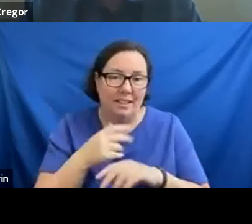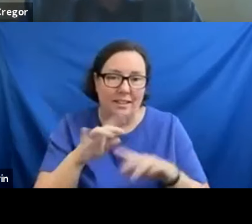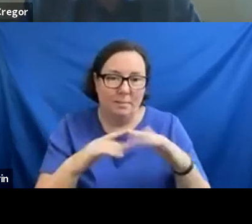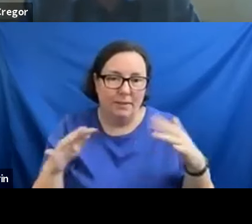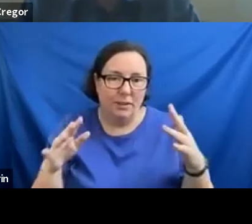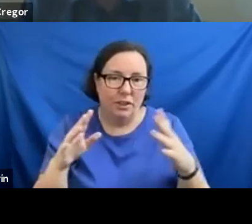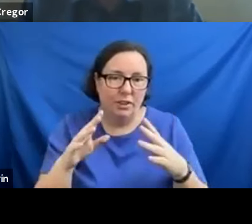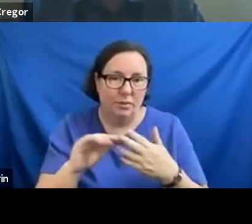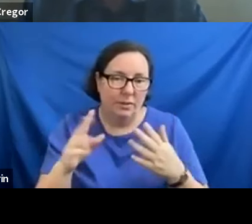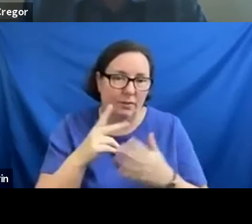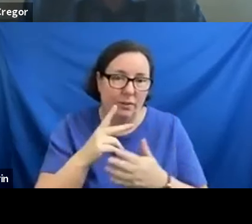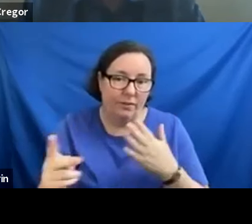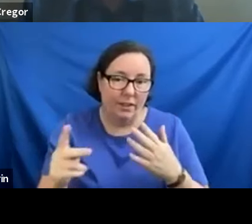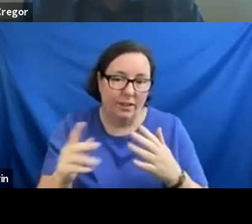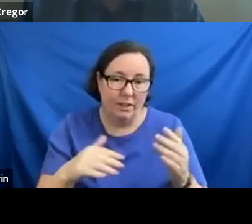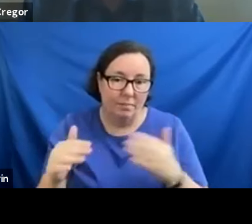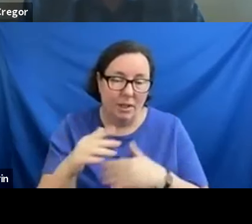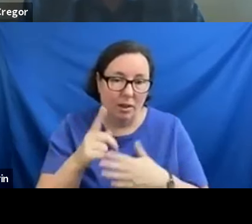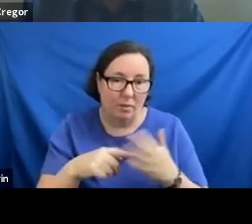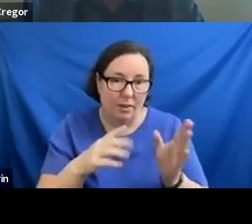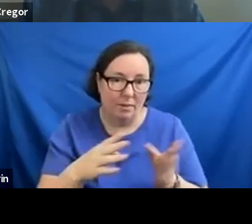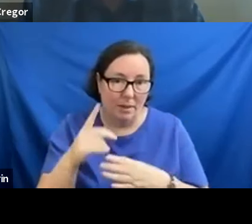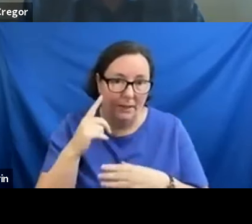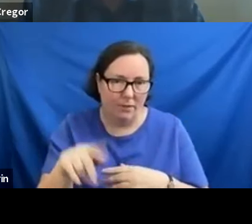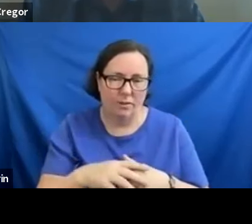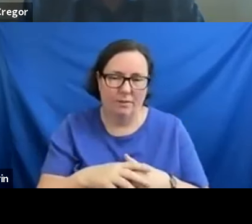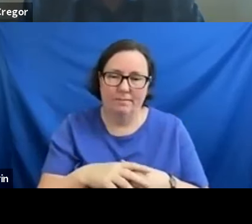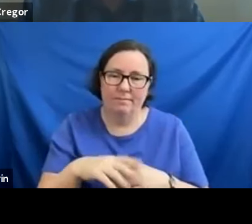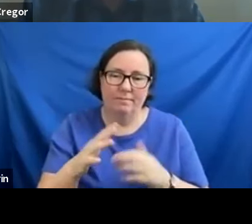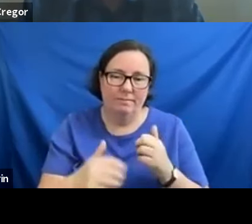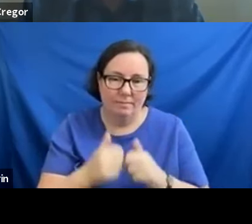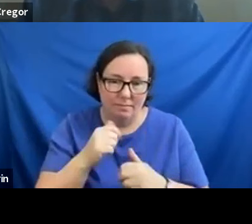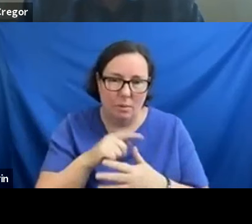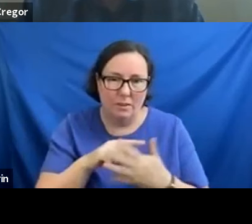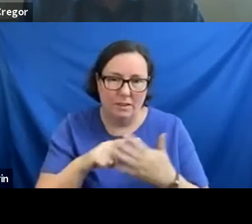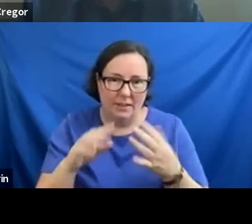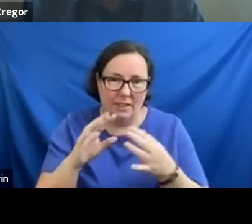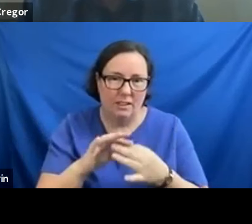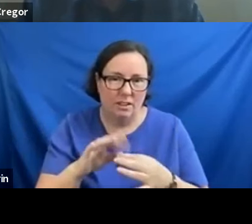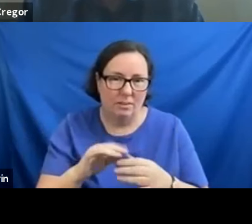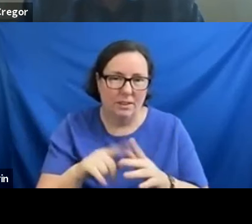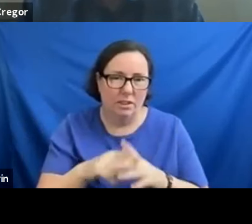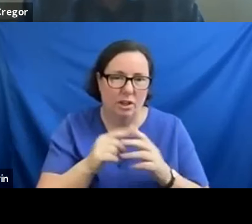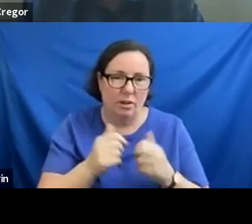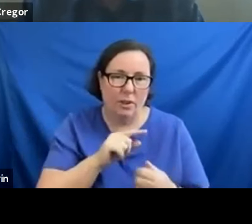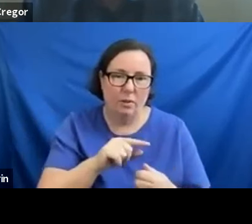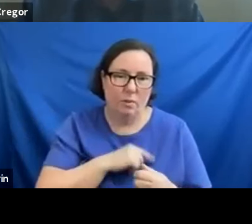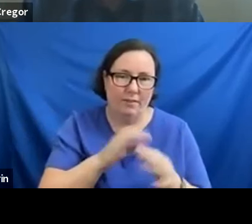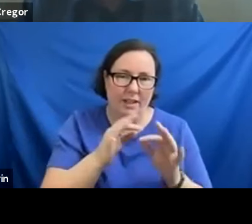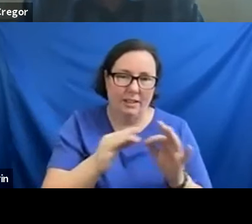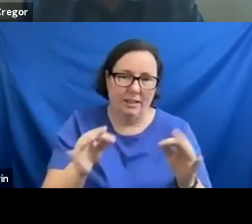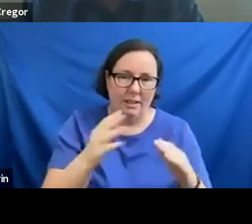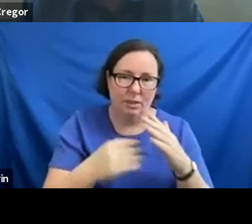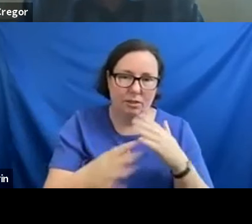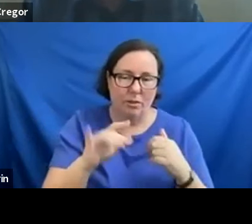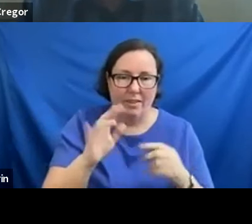them in a school that's beyond what they're academically prepared for. Most of these comments are started with qualifying statements indicating that